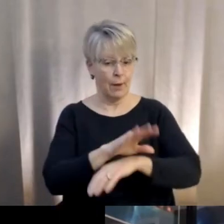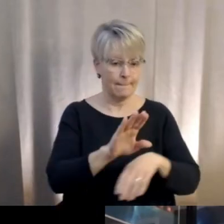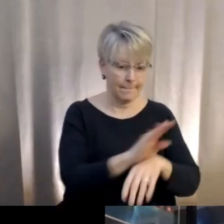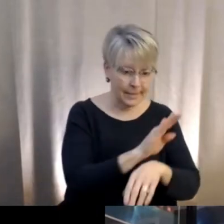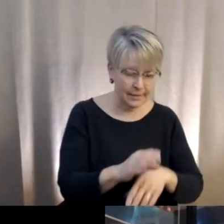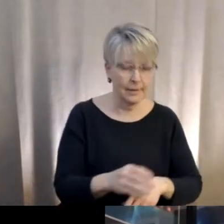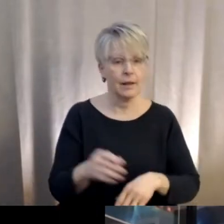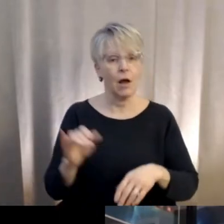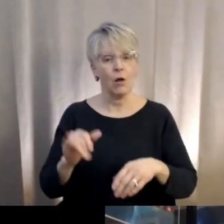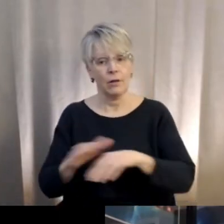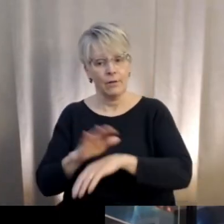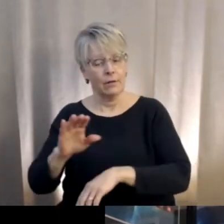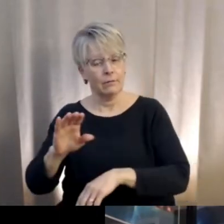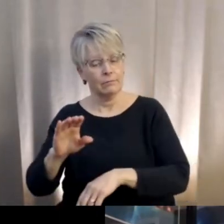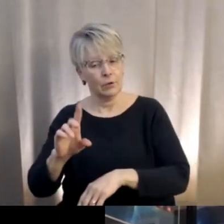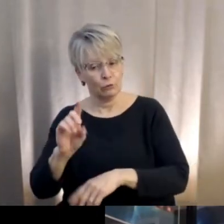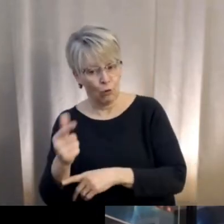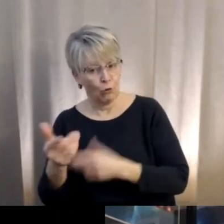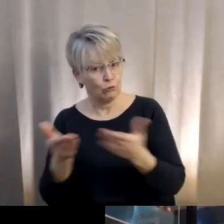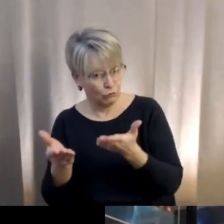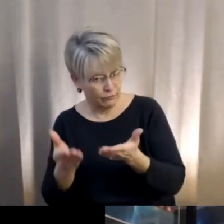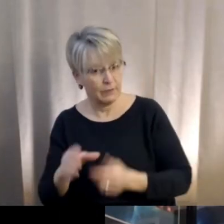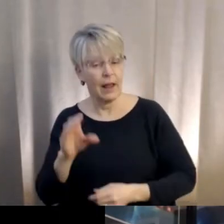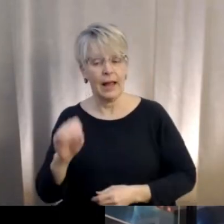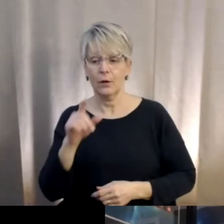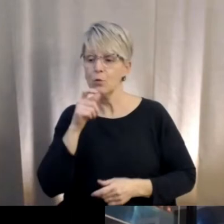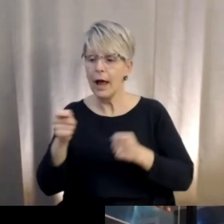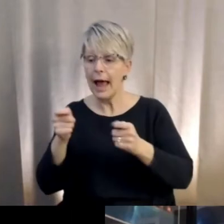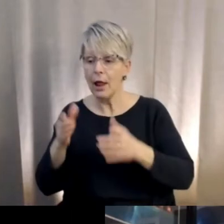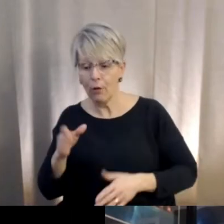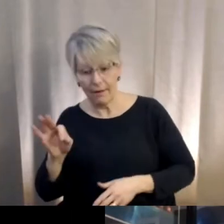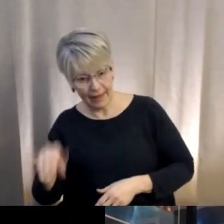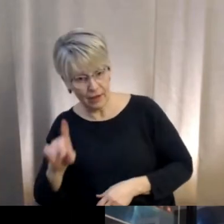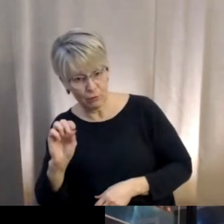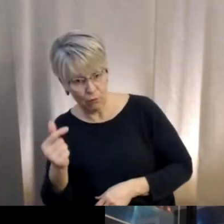dog and handler. It's pretty important. Typically,